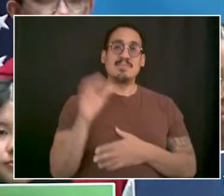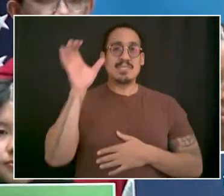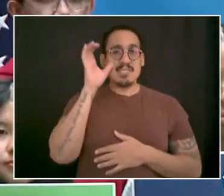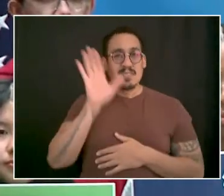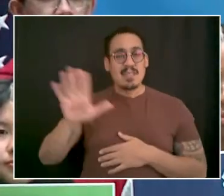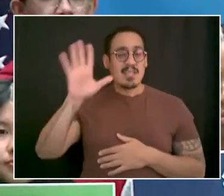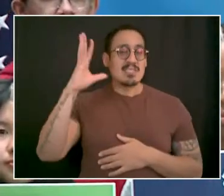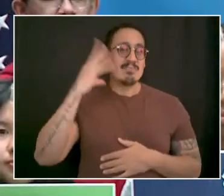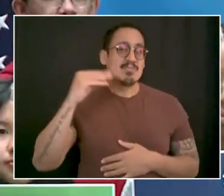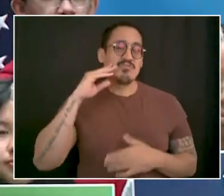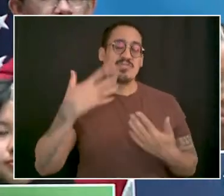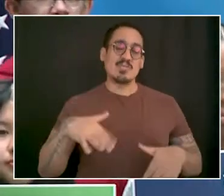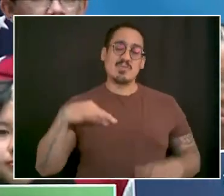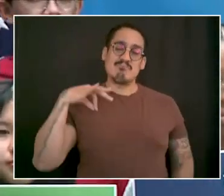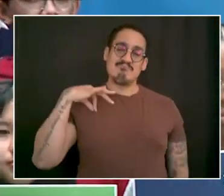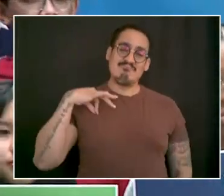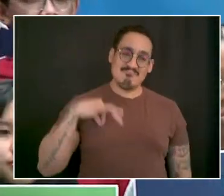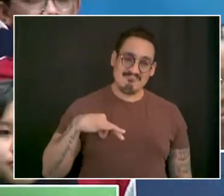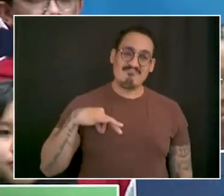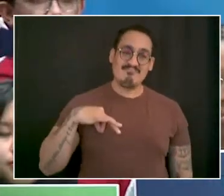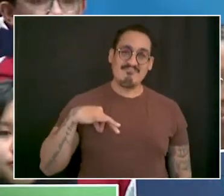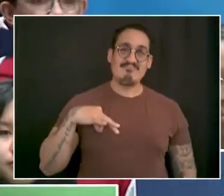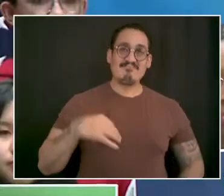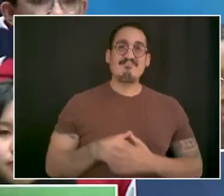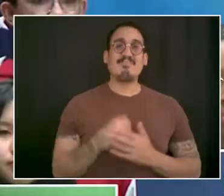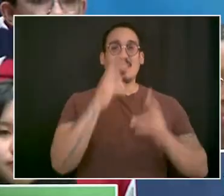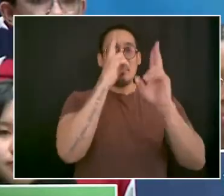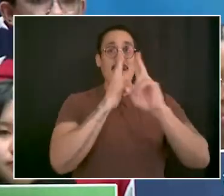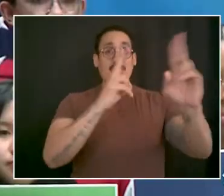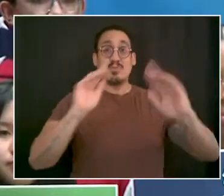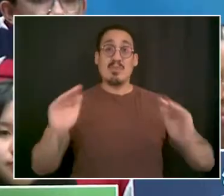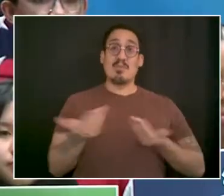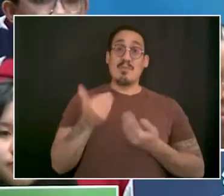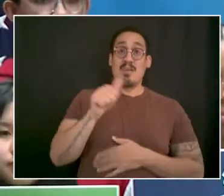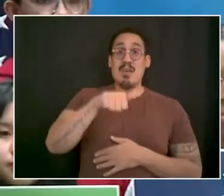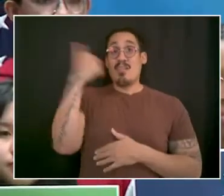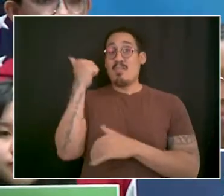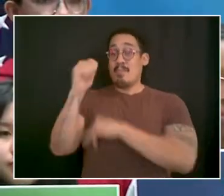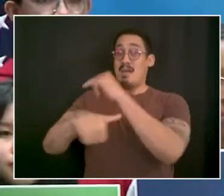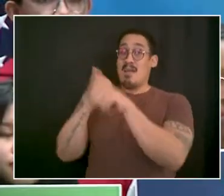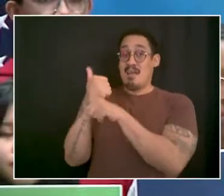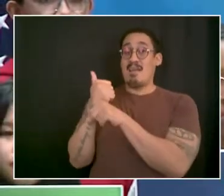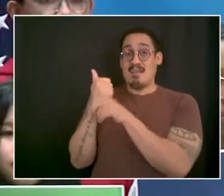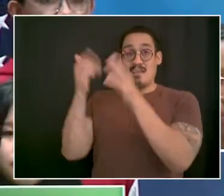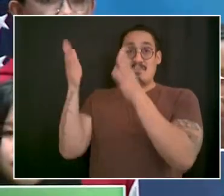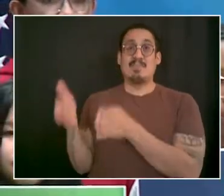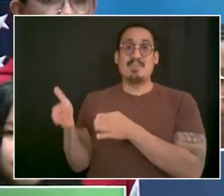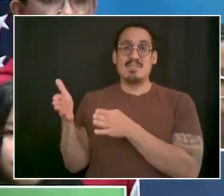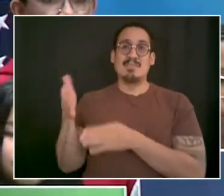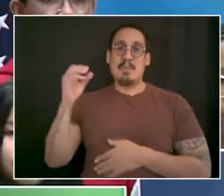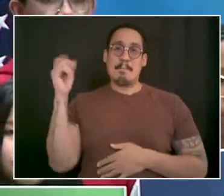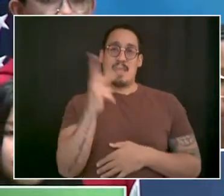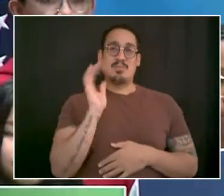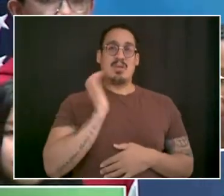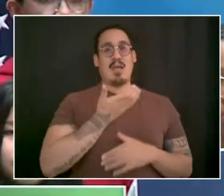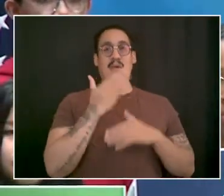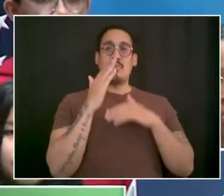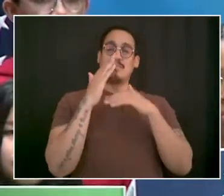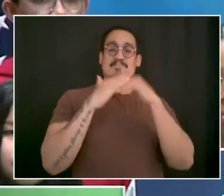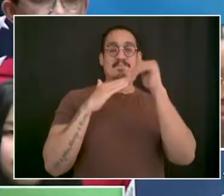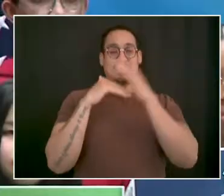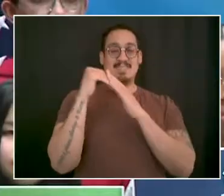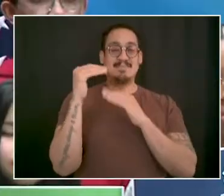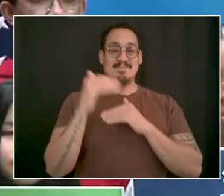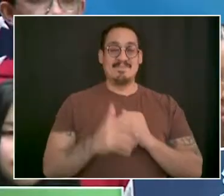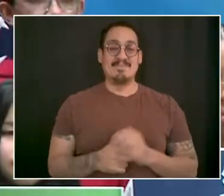to welcome another high school of Bayside alum back to our building. As a Bayside